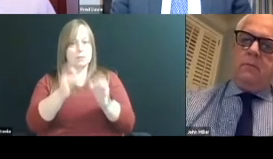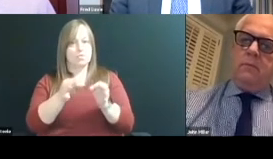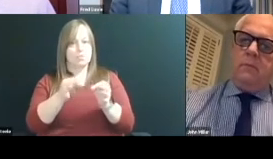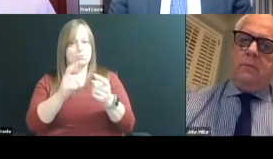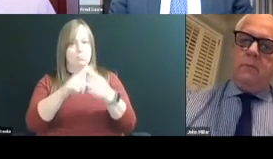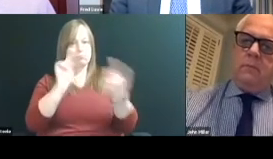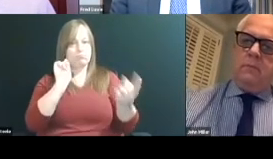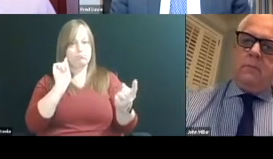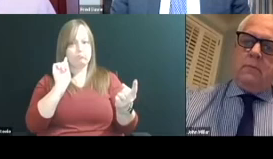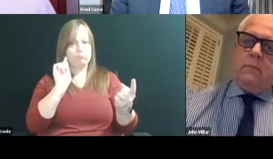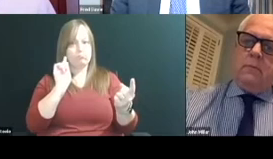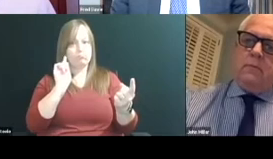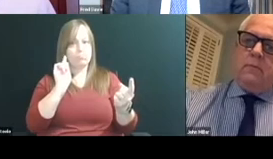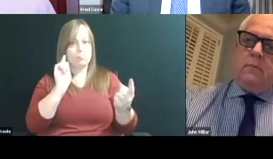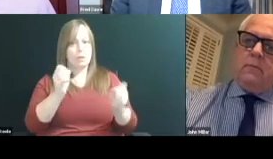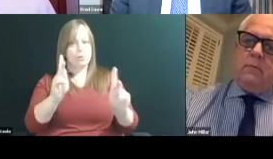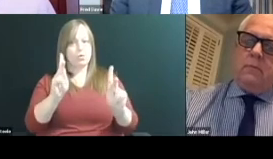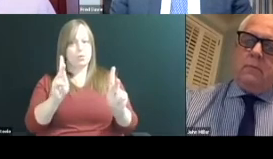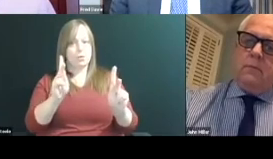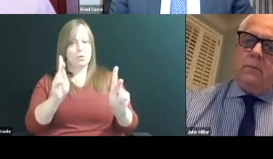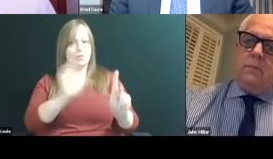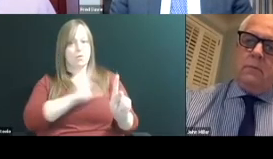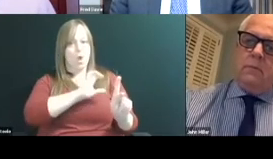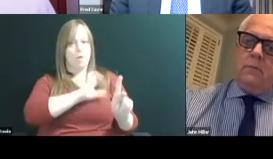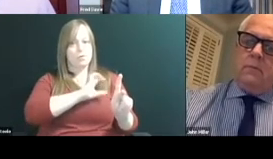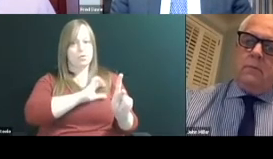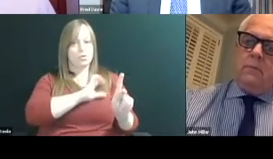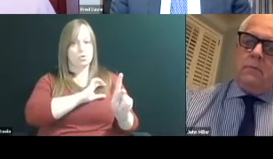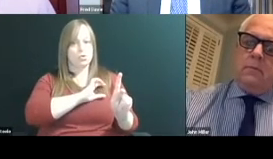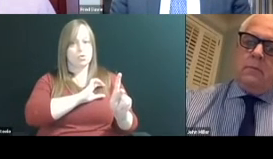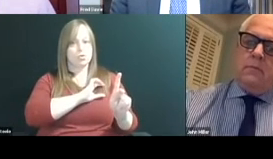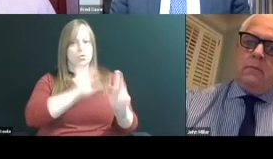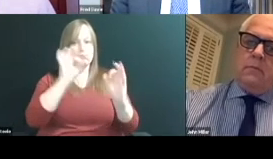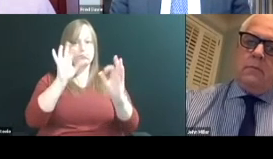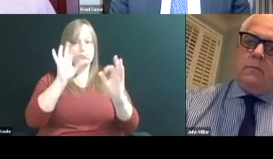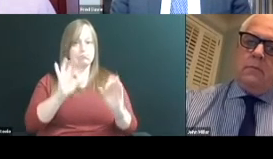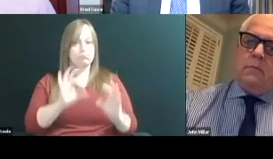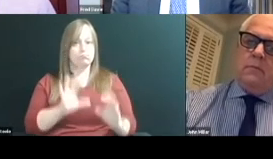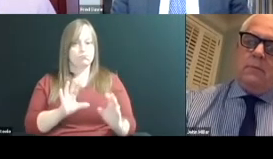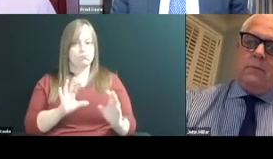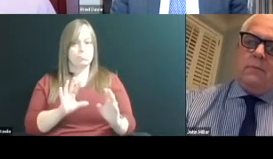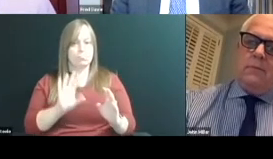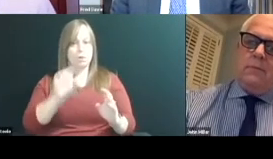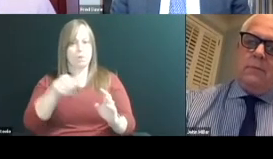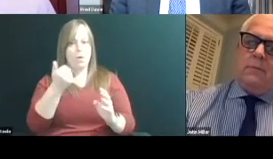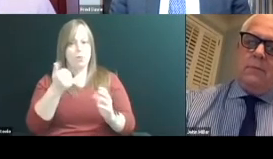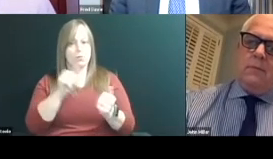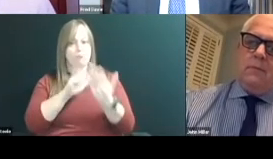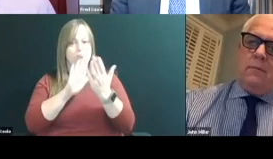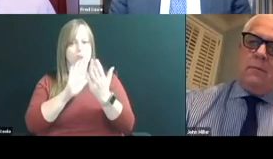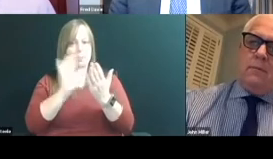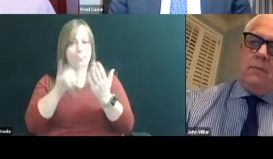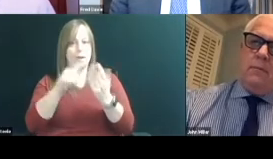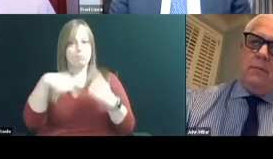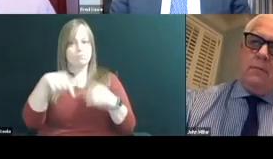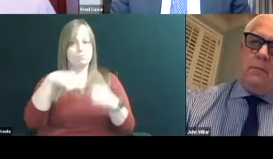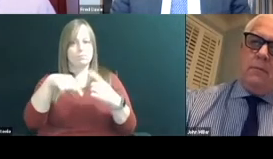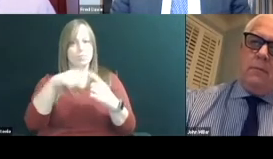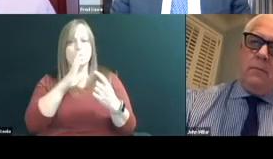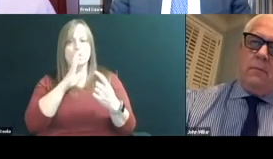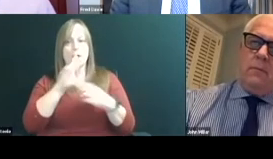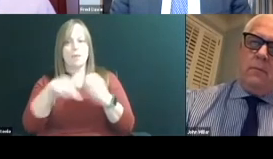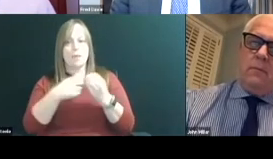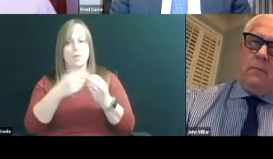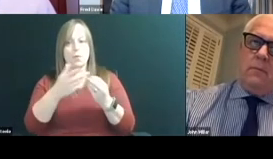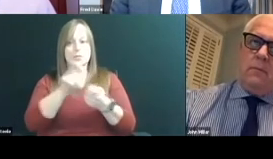disagreed with, there'll be opportunities for officers to have other means of redress around that. And we can talk about